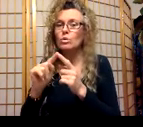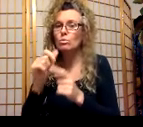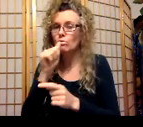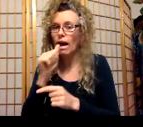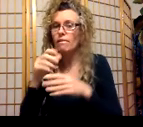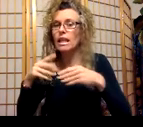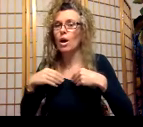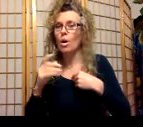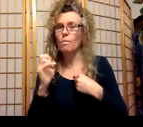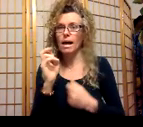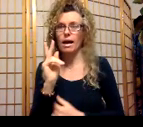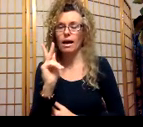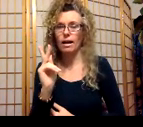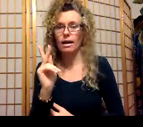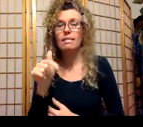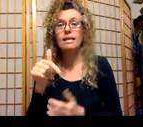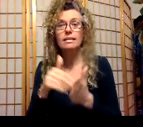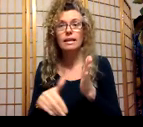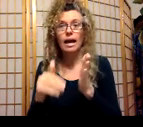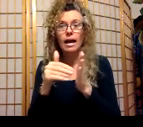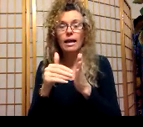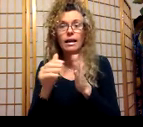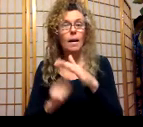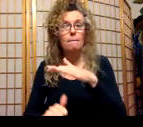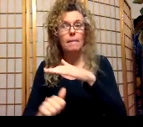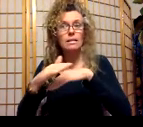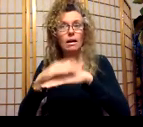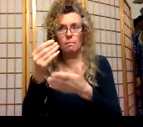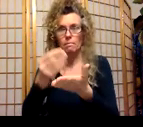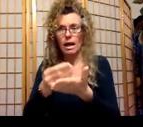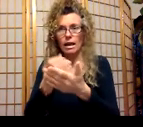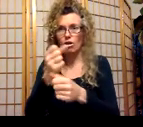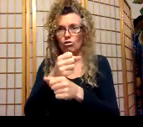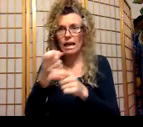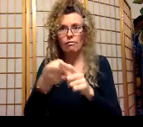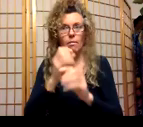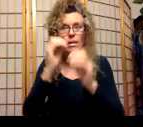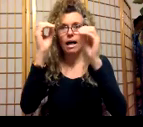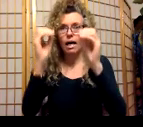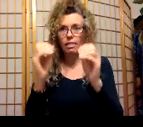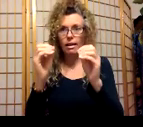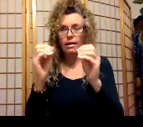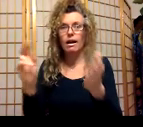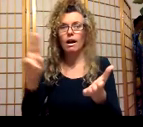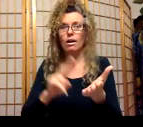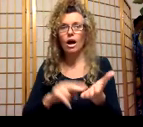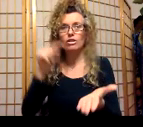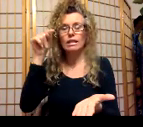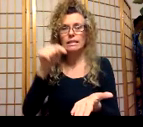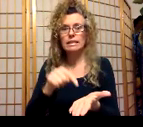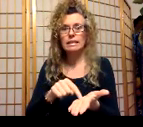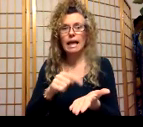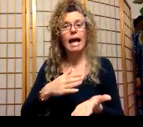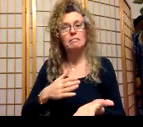banks. This again based on money, created out of nothing, with a contract of debt in which our state